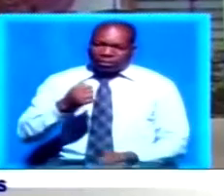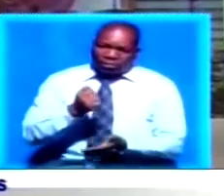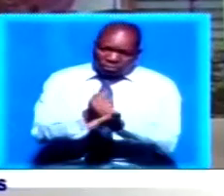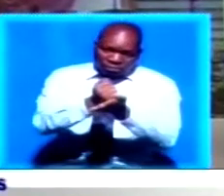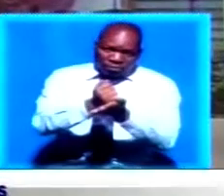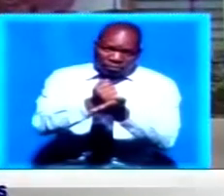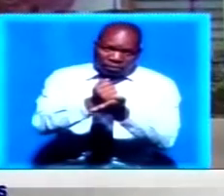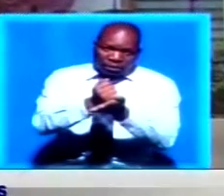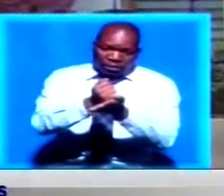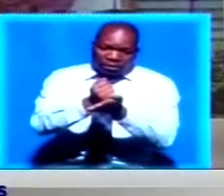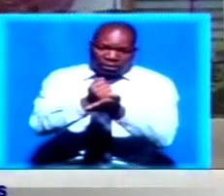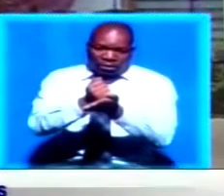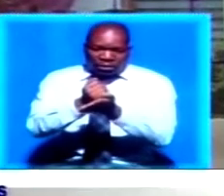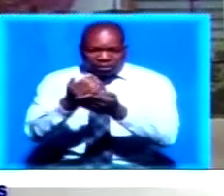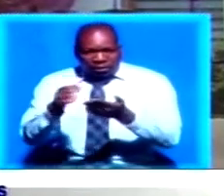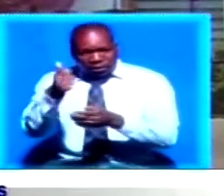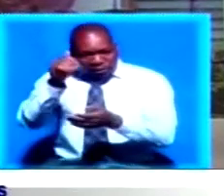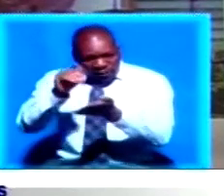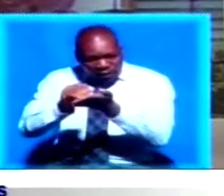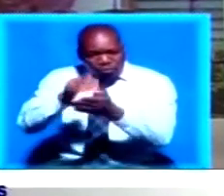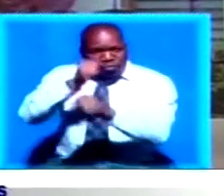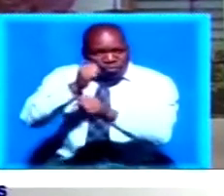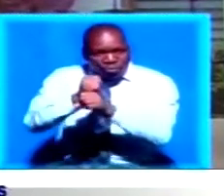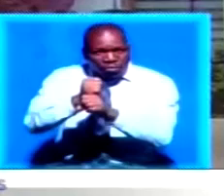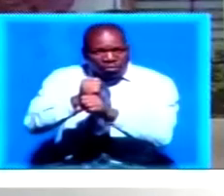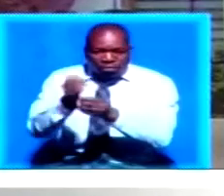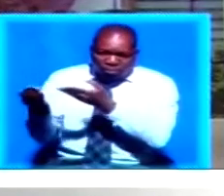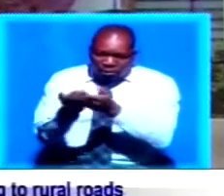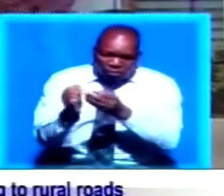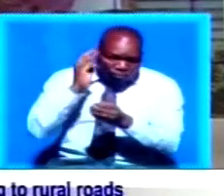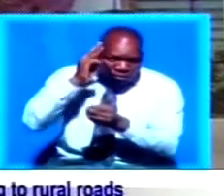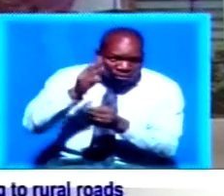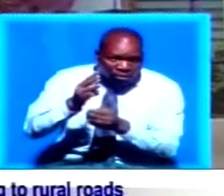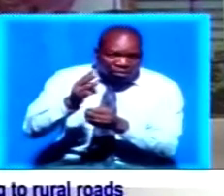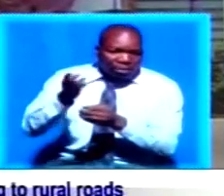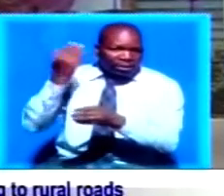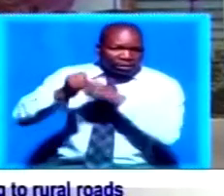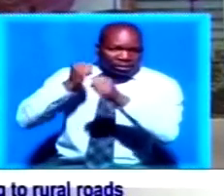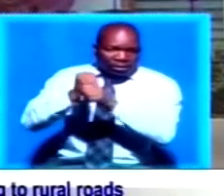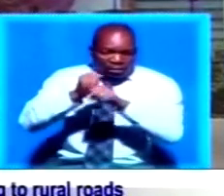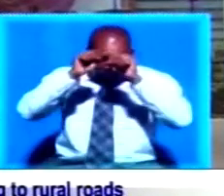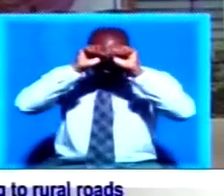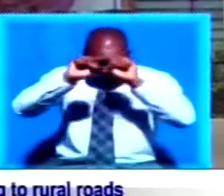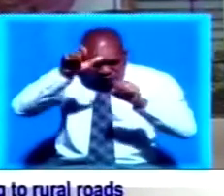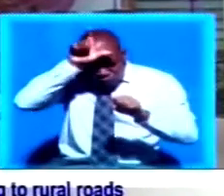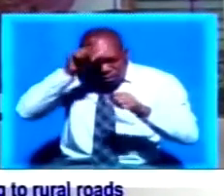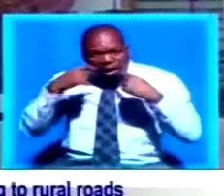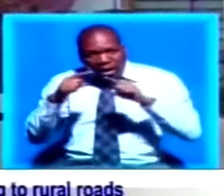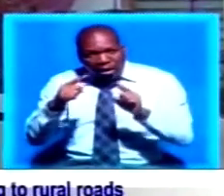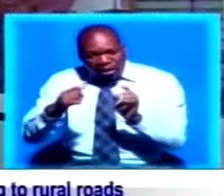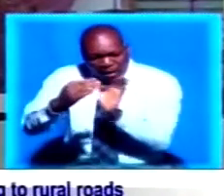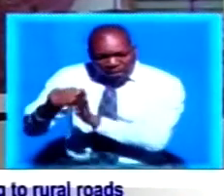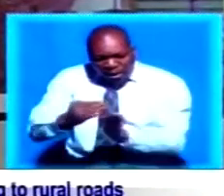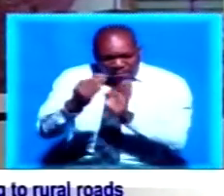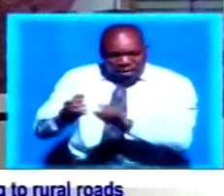project is expected to create part of the 10,000 jobs which President Edgar Lungu announced last year as part of his plan to offer